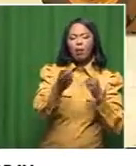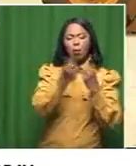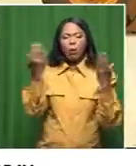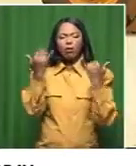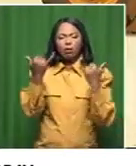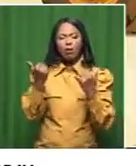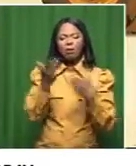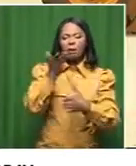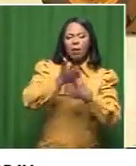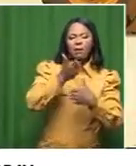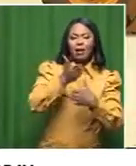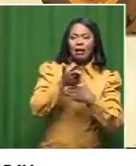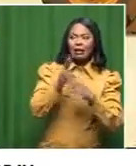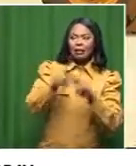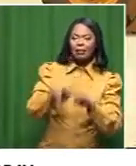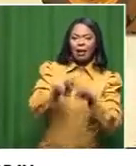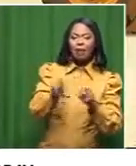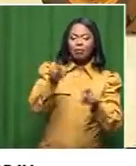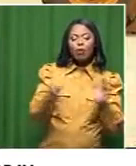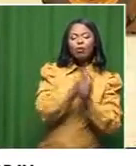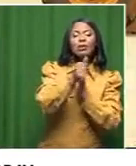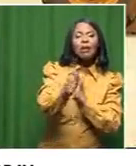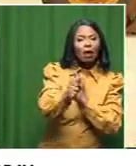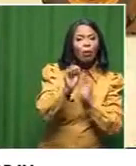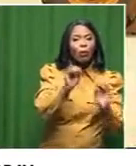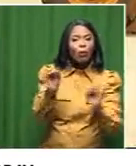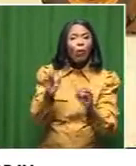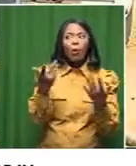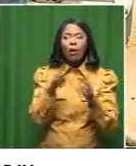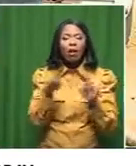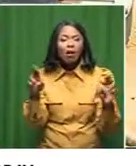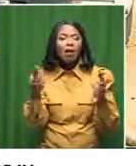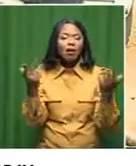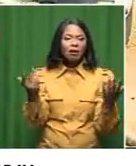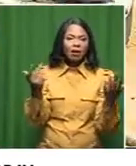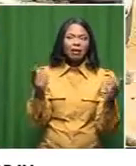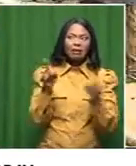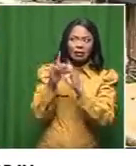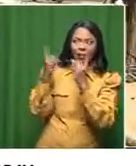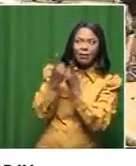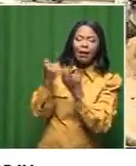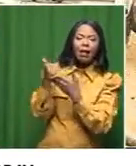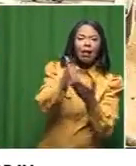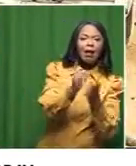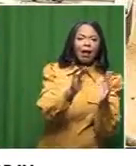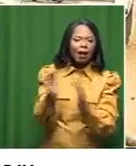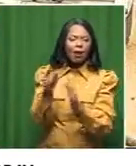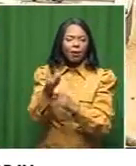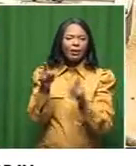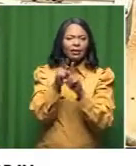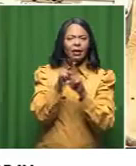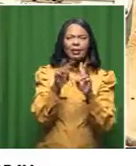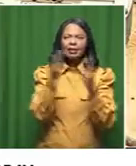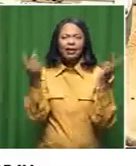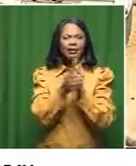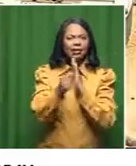skills upgrading. It's recognizing the role a cross-sector partnership can play, and it's recognizing how to absorb different skills into